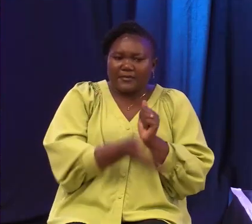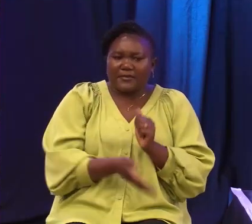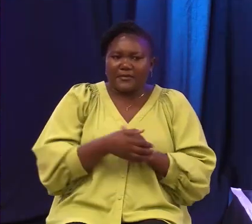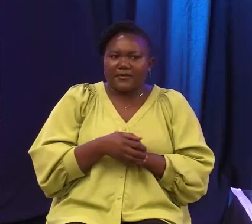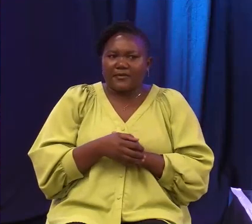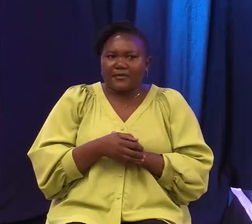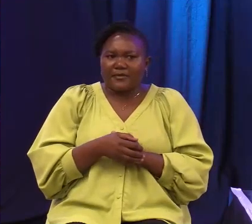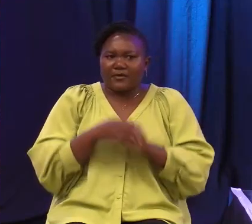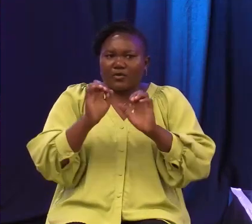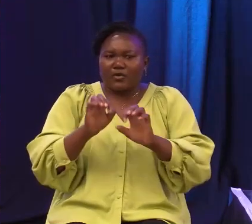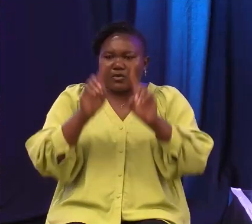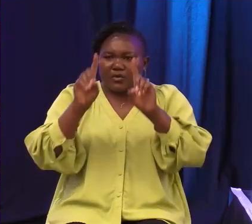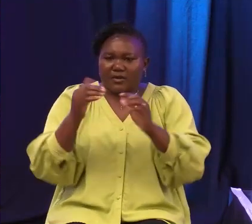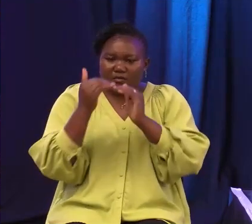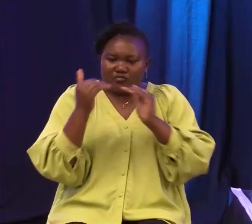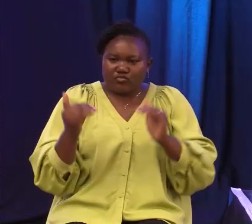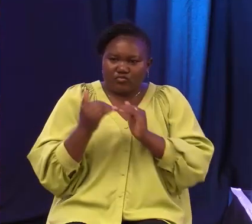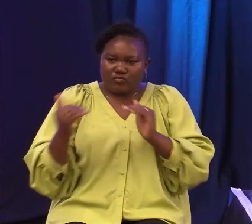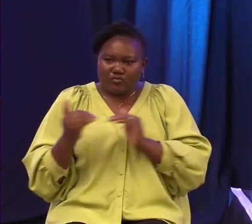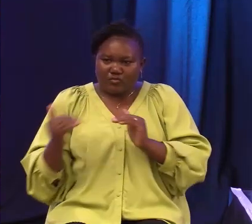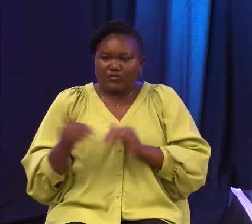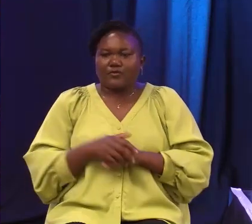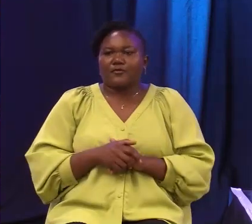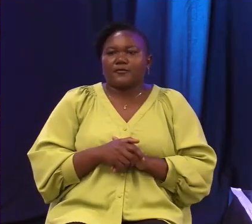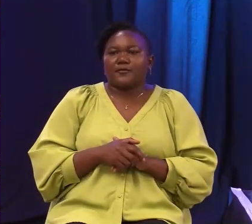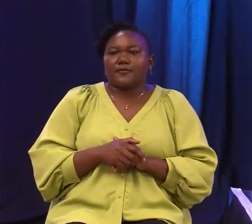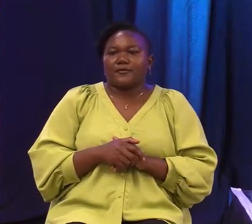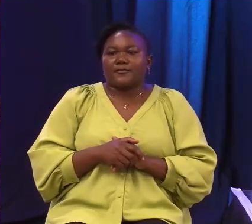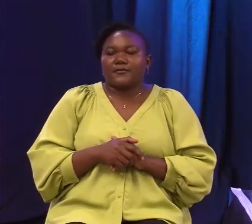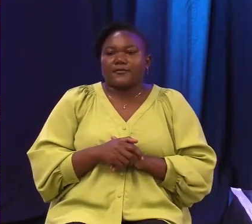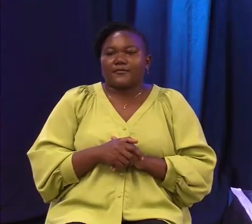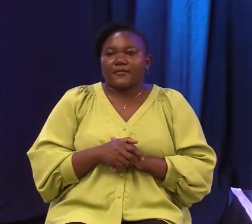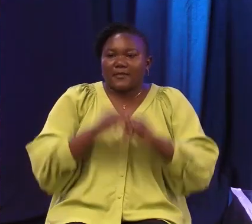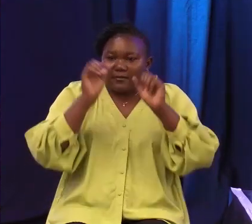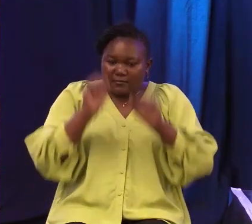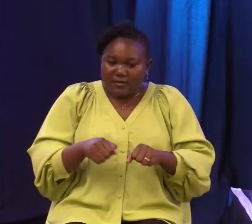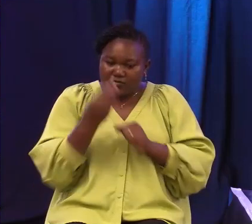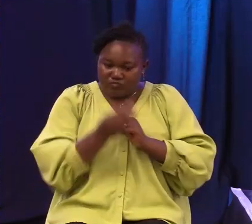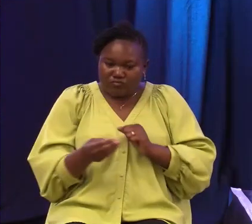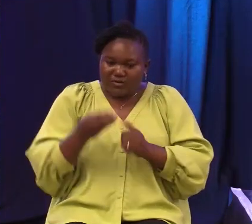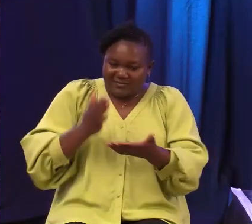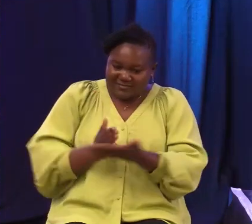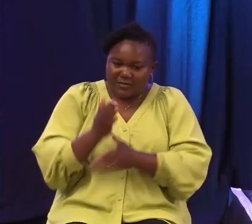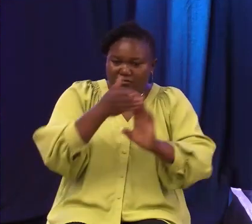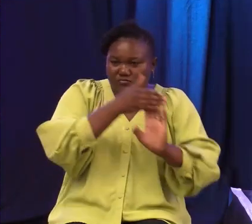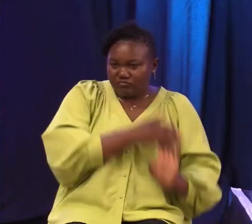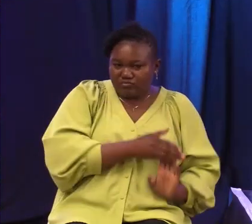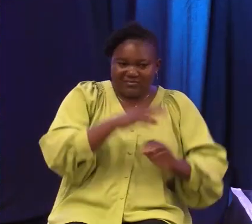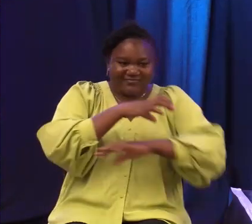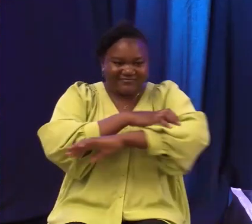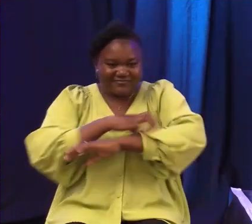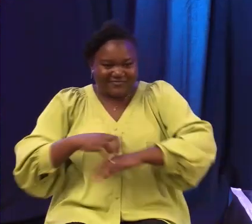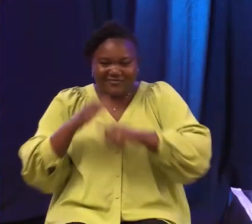to an adequate standard of living, to be protected from abuse and